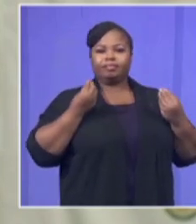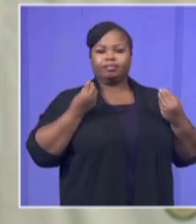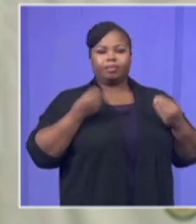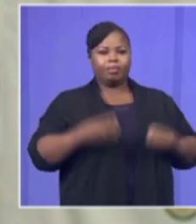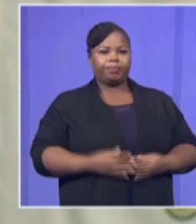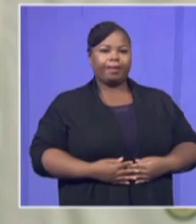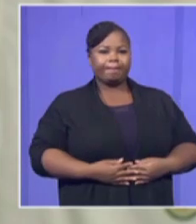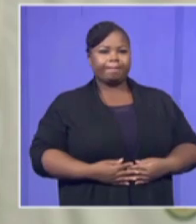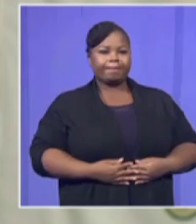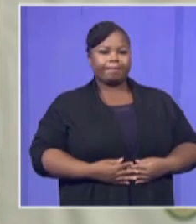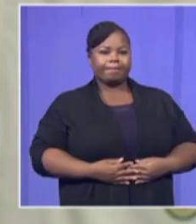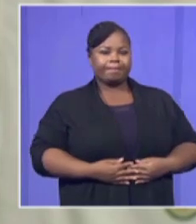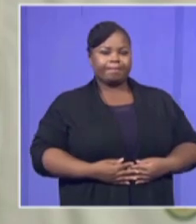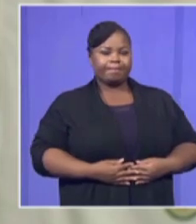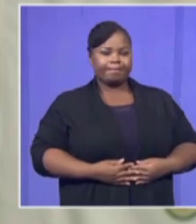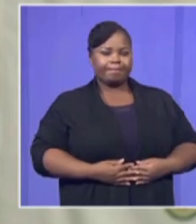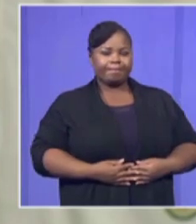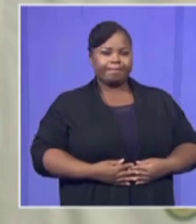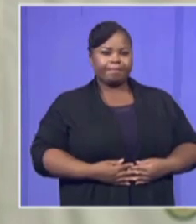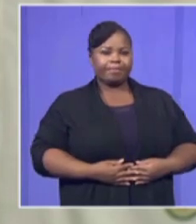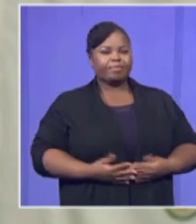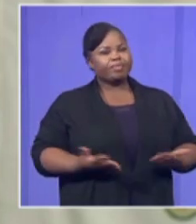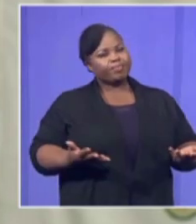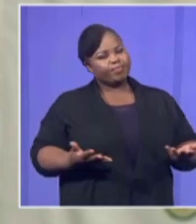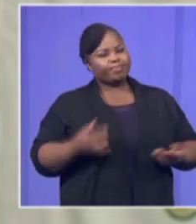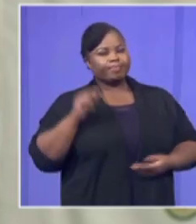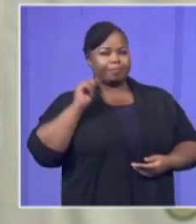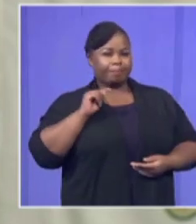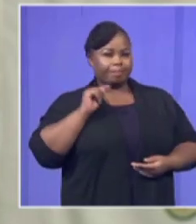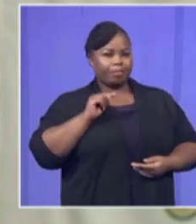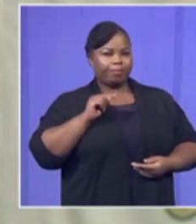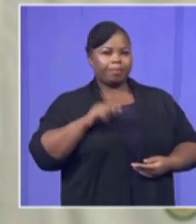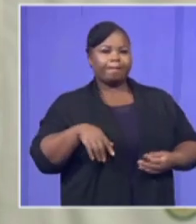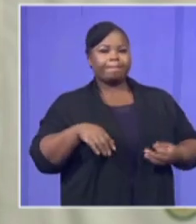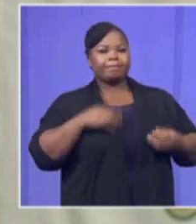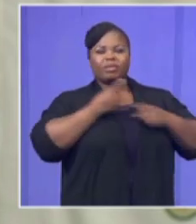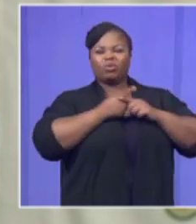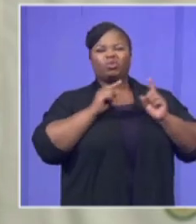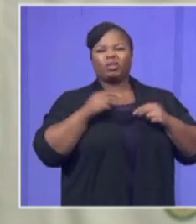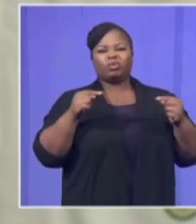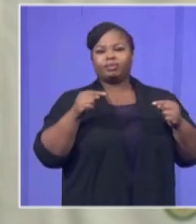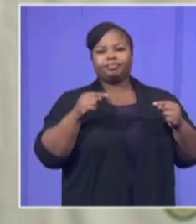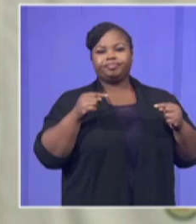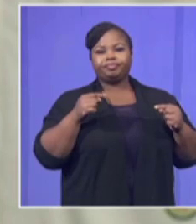assistance that they could be able to acquire. So it's, you can't actually